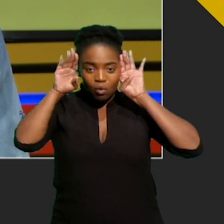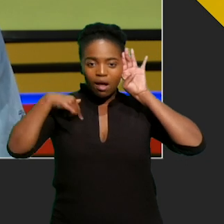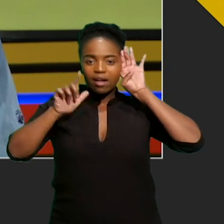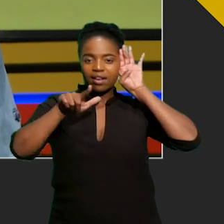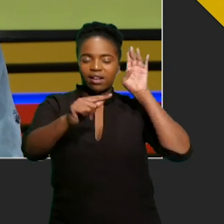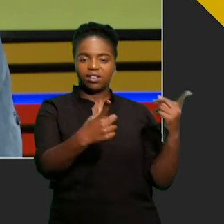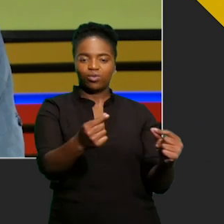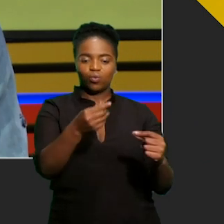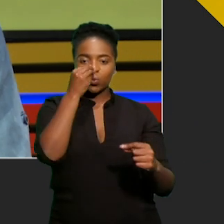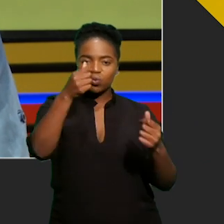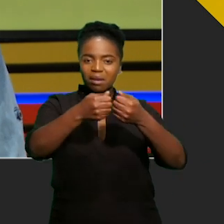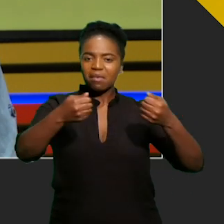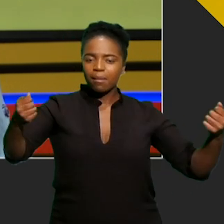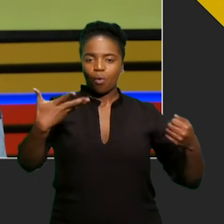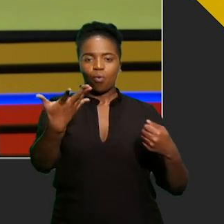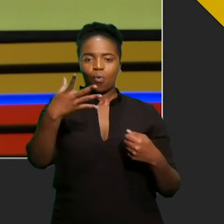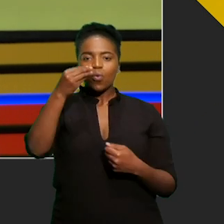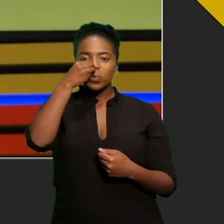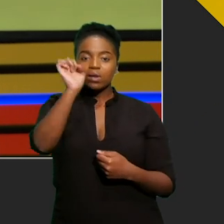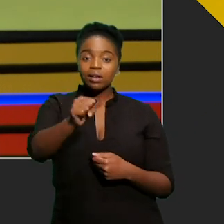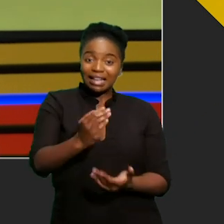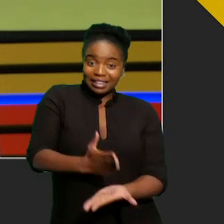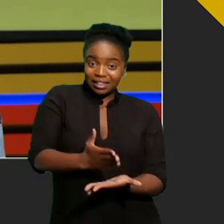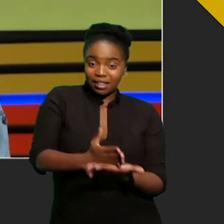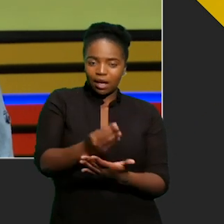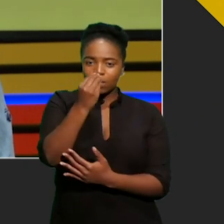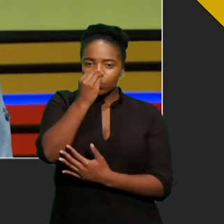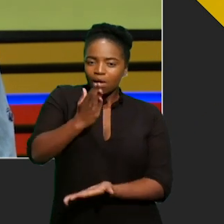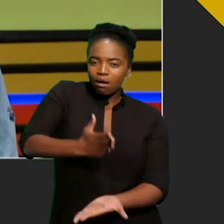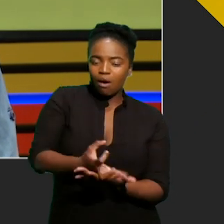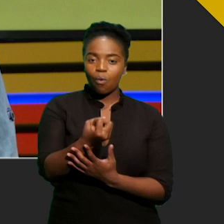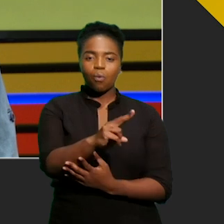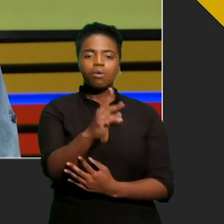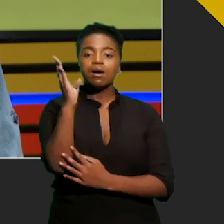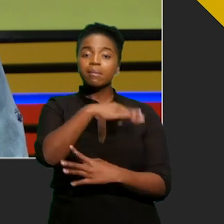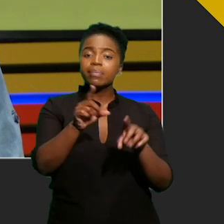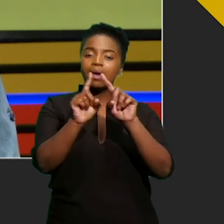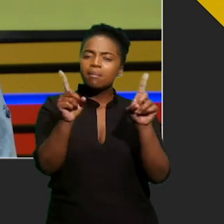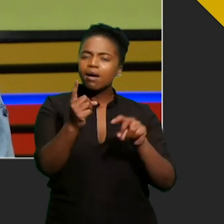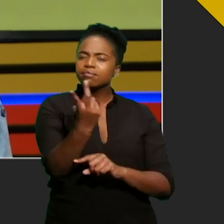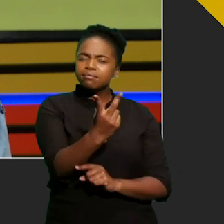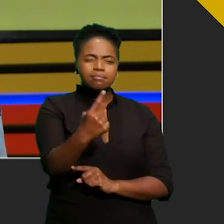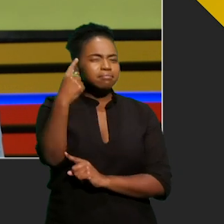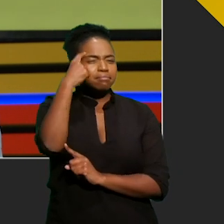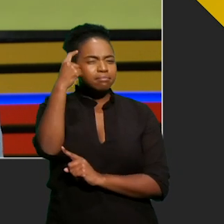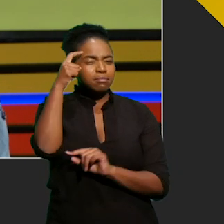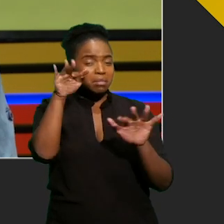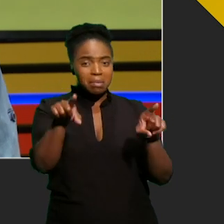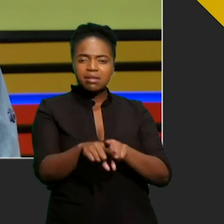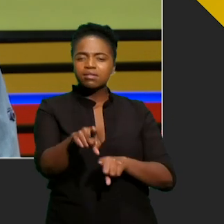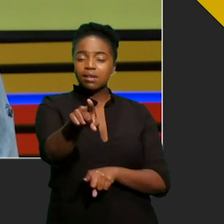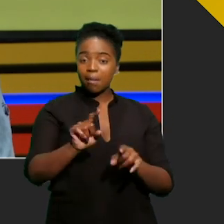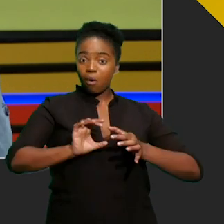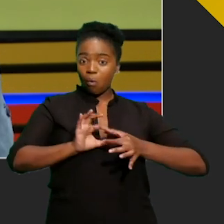bayobuka iphepha before bayobuka iy'ndaba ukuze ukuthi indaba ngempela yiqiniso amanga kodwa phinde futhi sithole imicabango yabantu abafana nawo